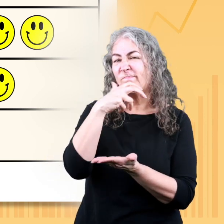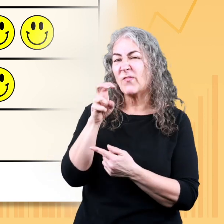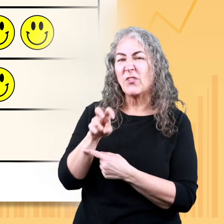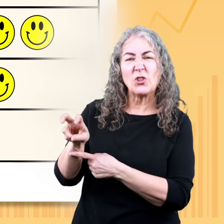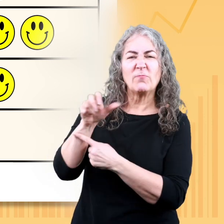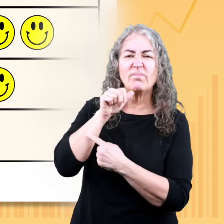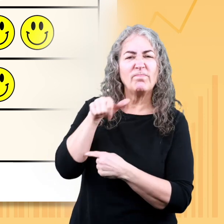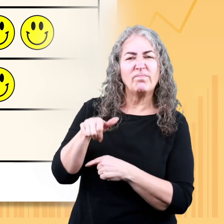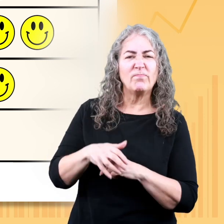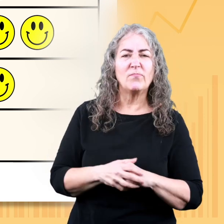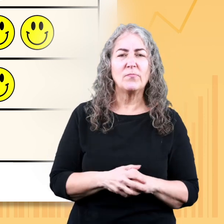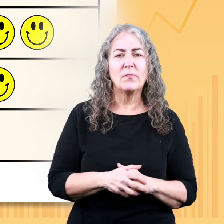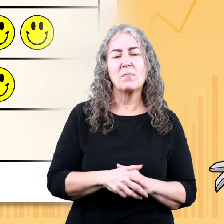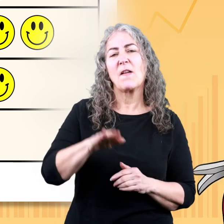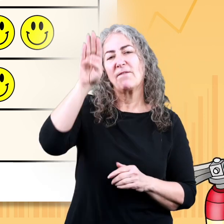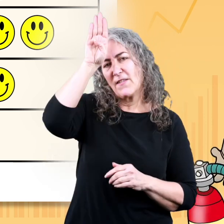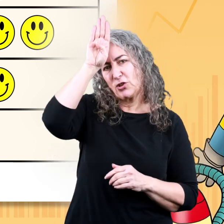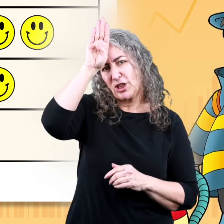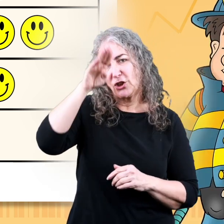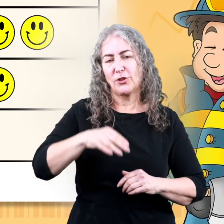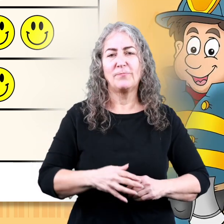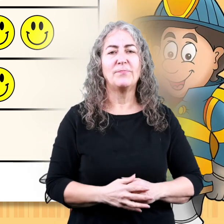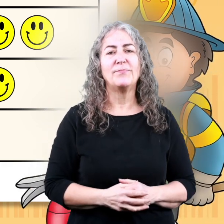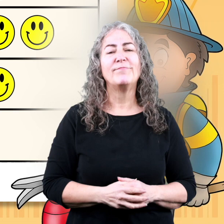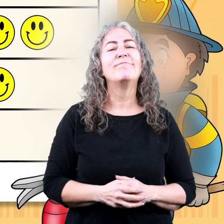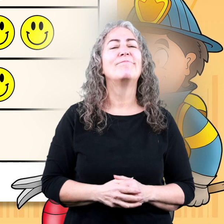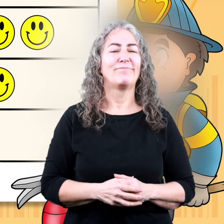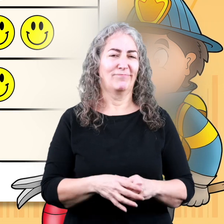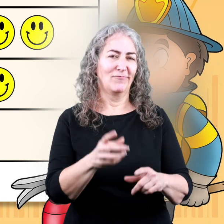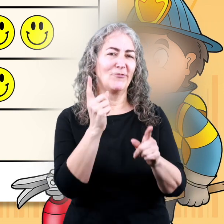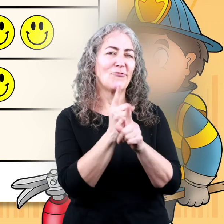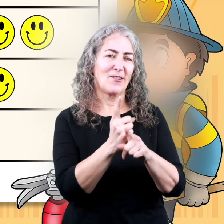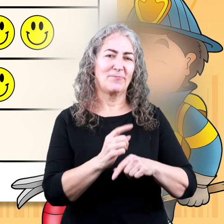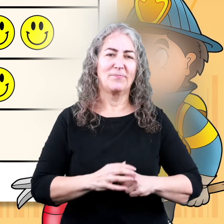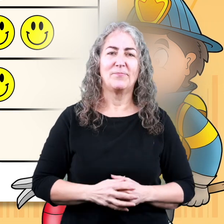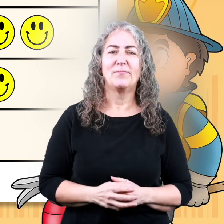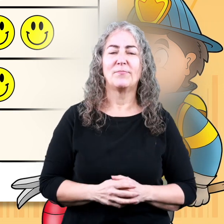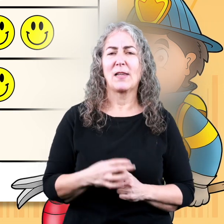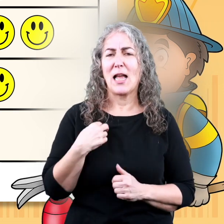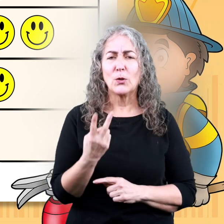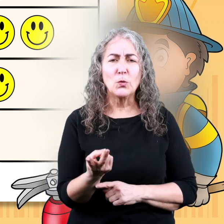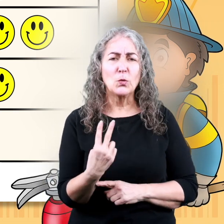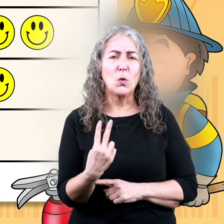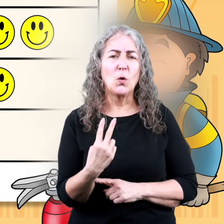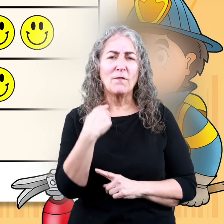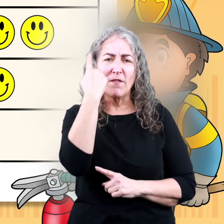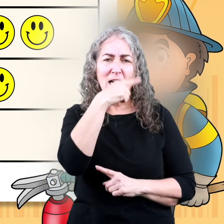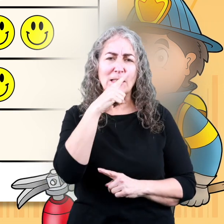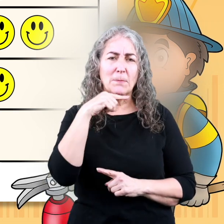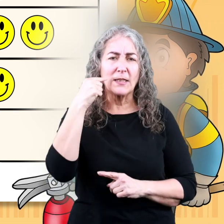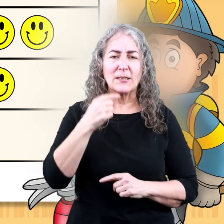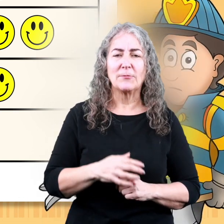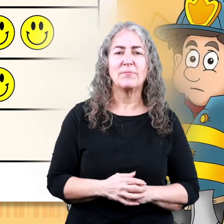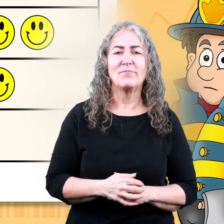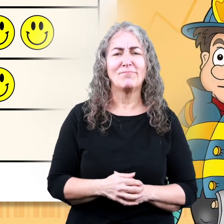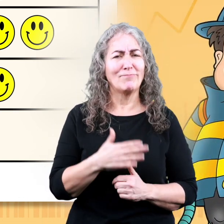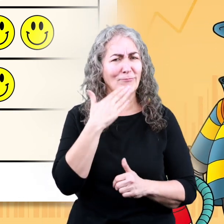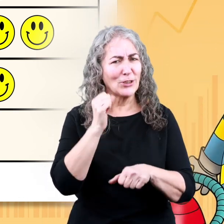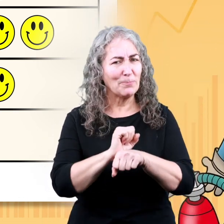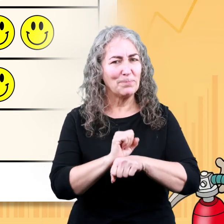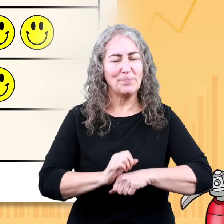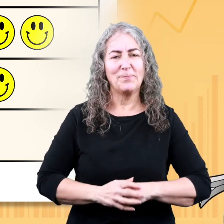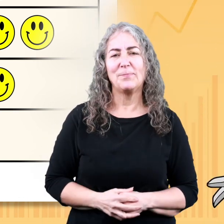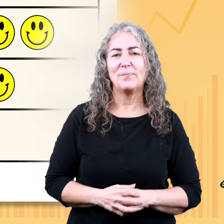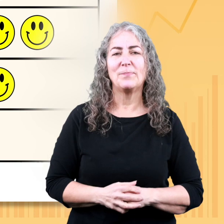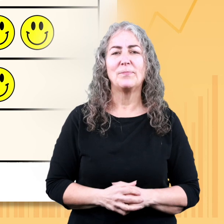field trip? Fire station! That's right! It only has two smiley faces. Nice going!